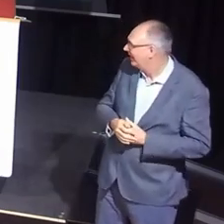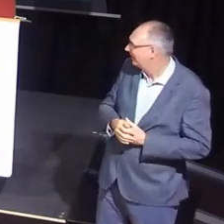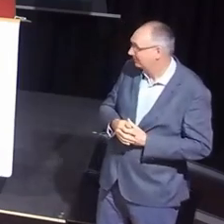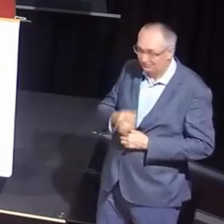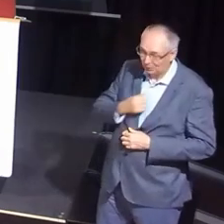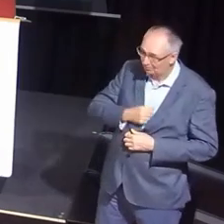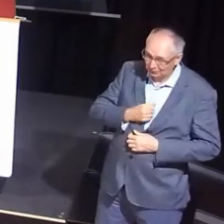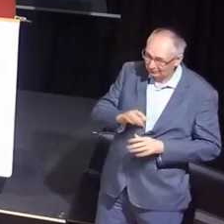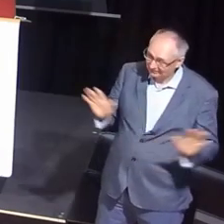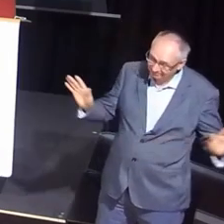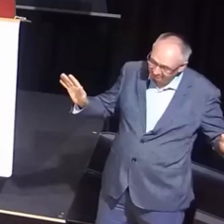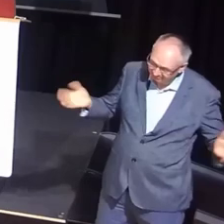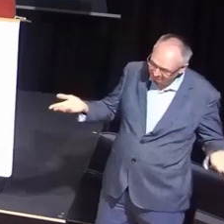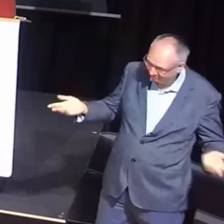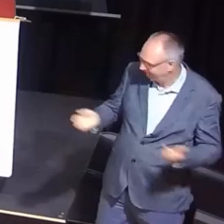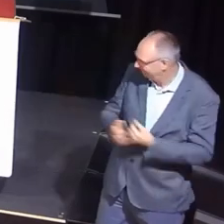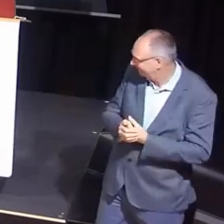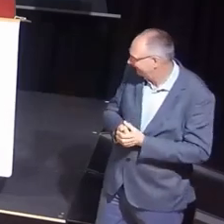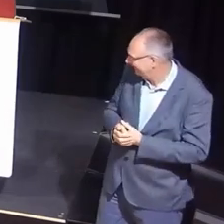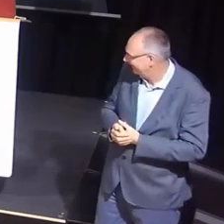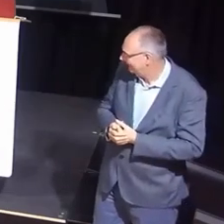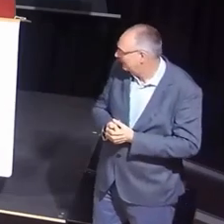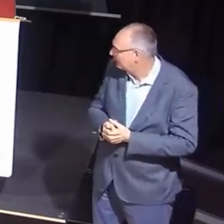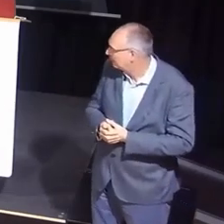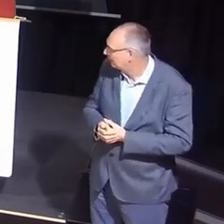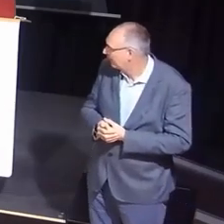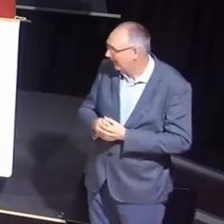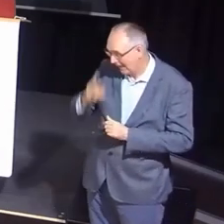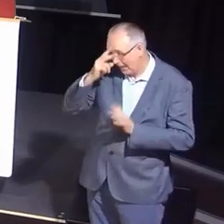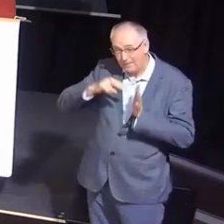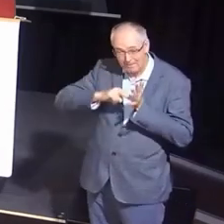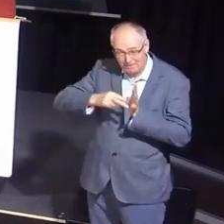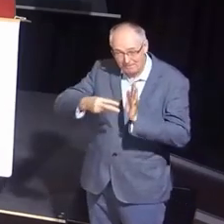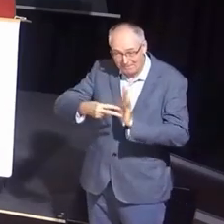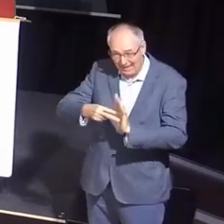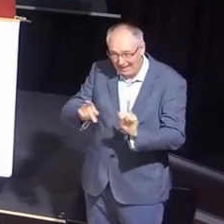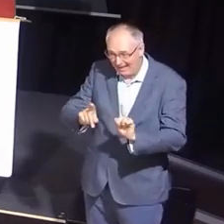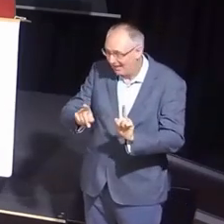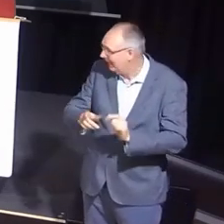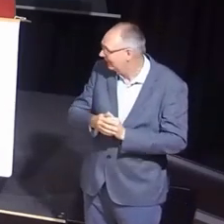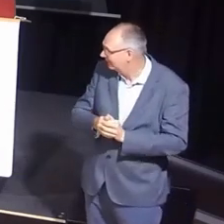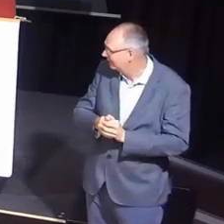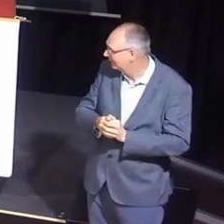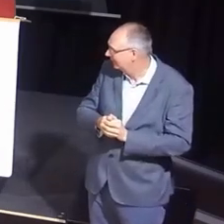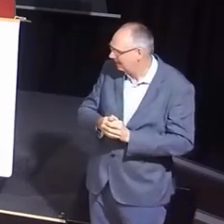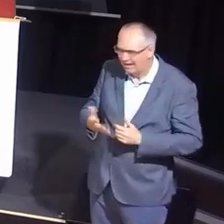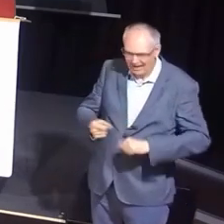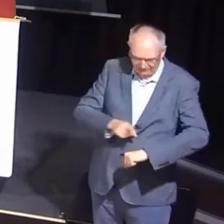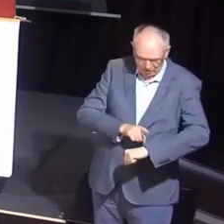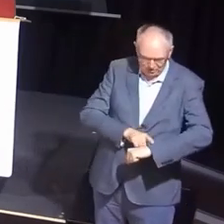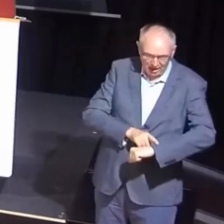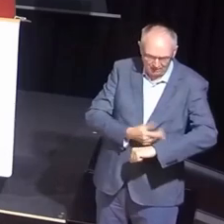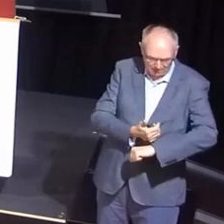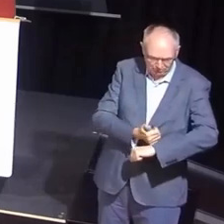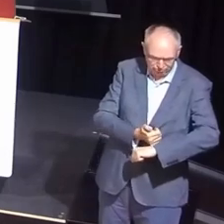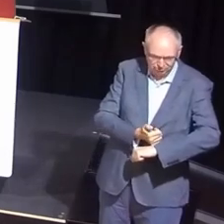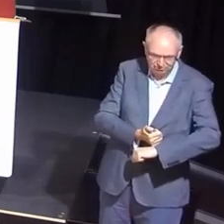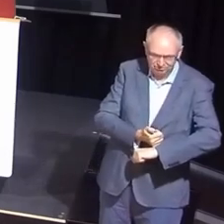advance. So my intentions today are to start my timer that I need to run right